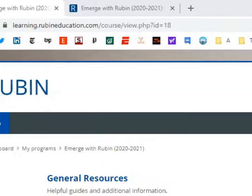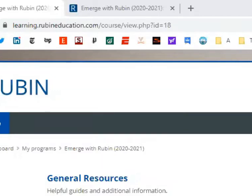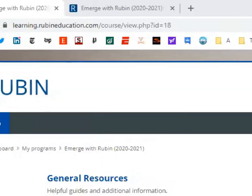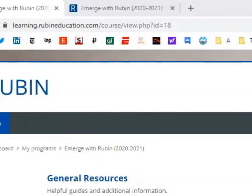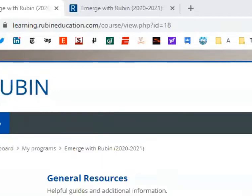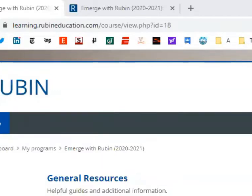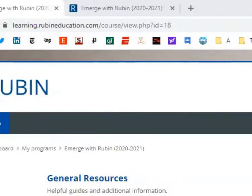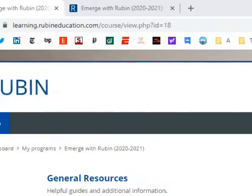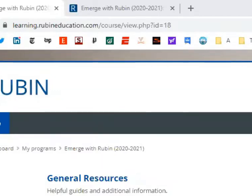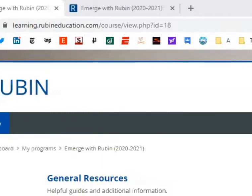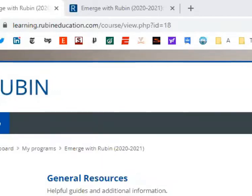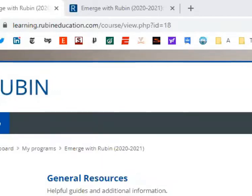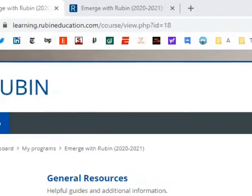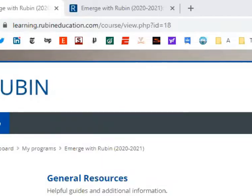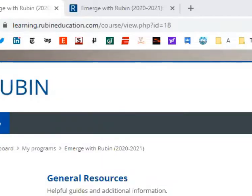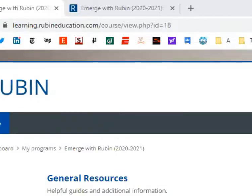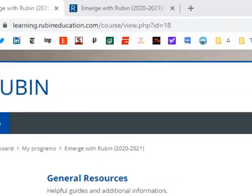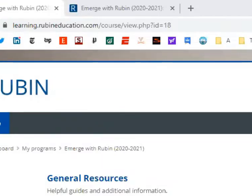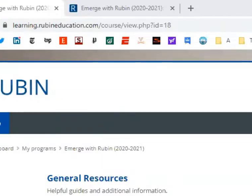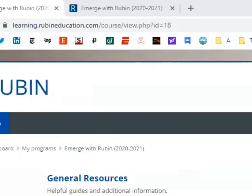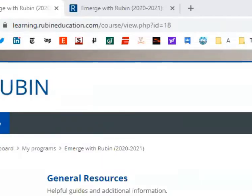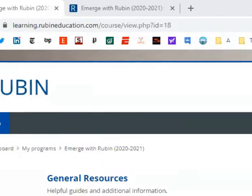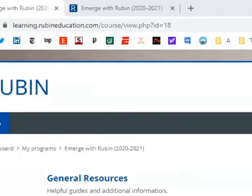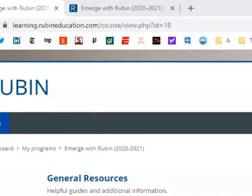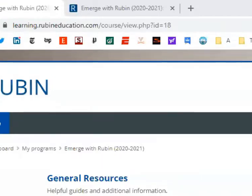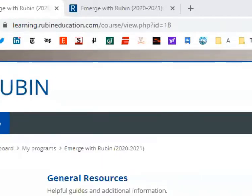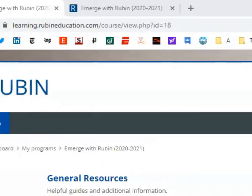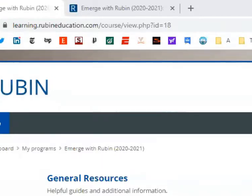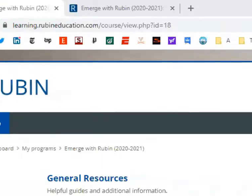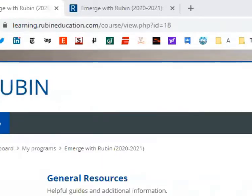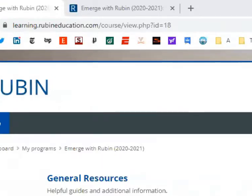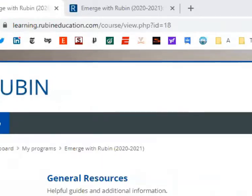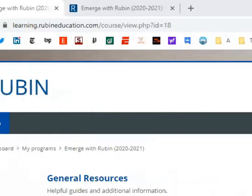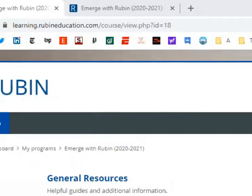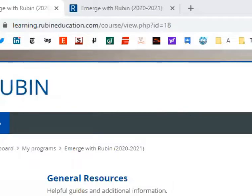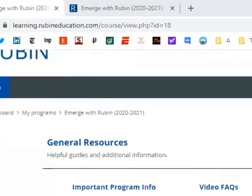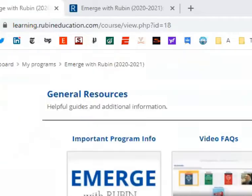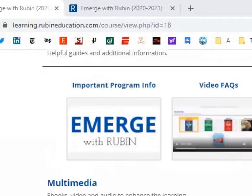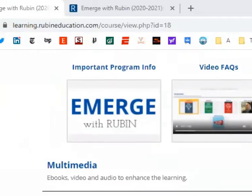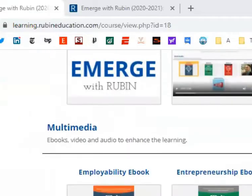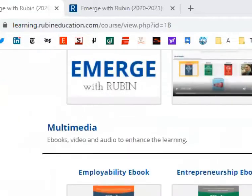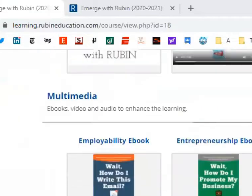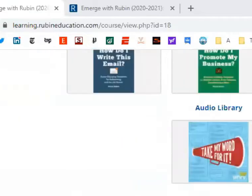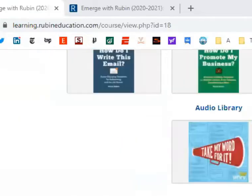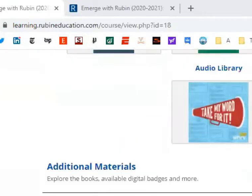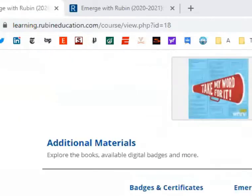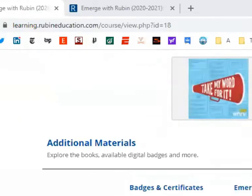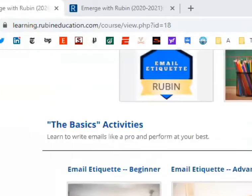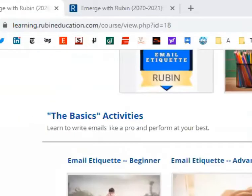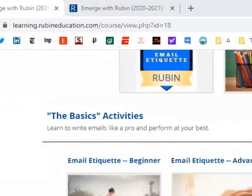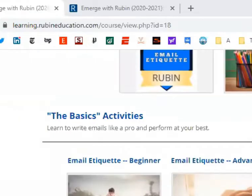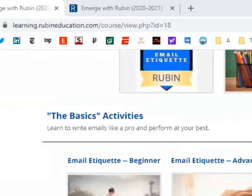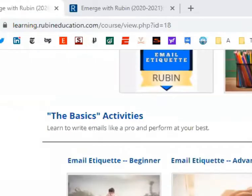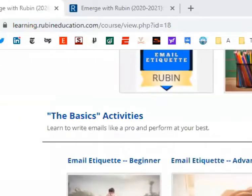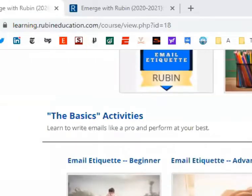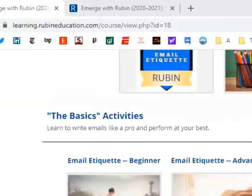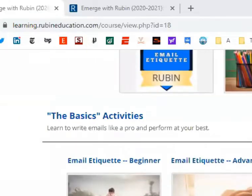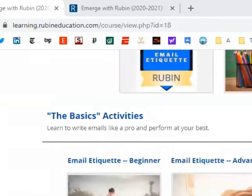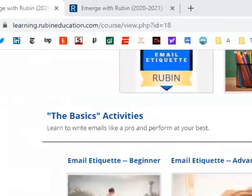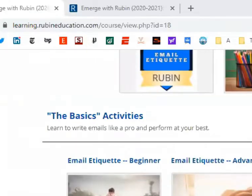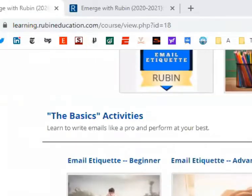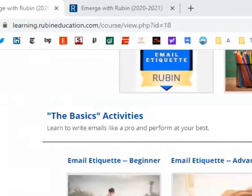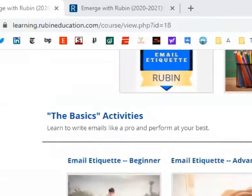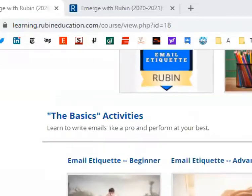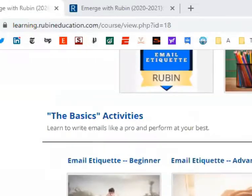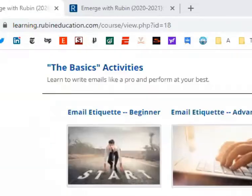management systems like Canvas, Schoology, Google Classroom, and it's a library of different